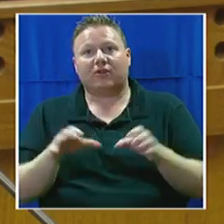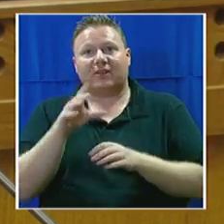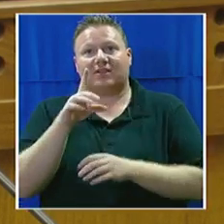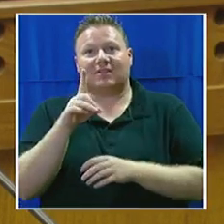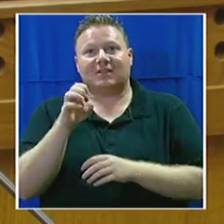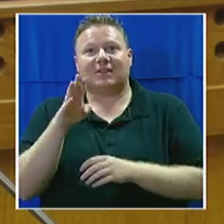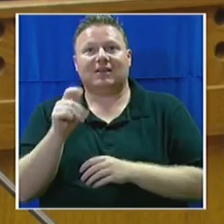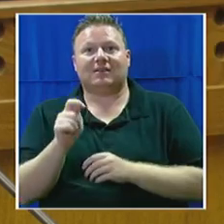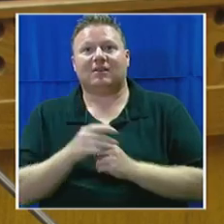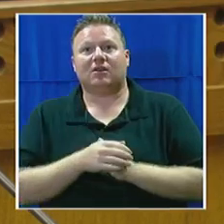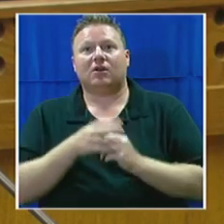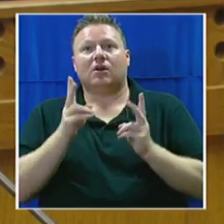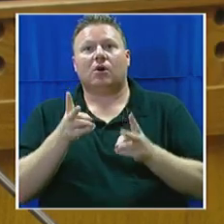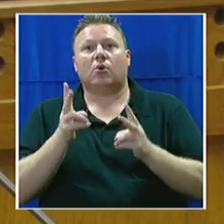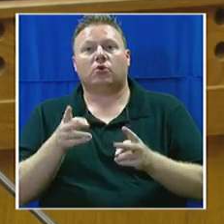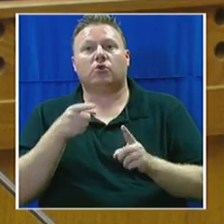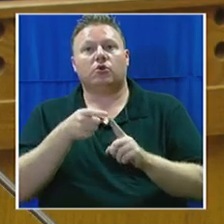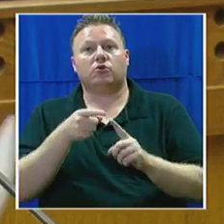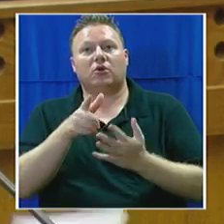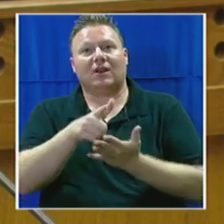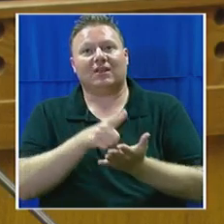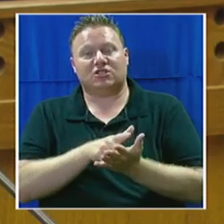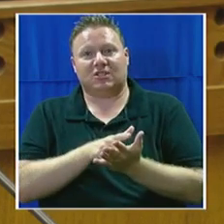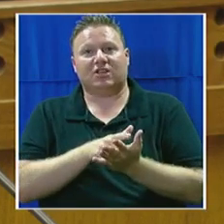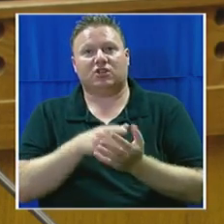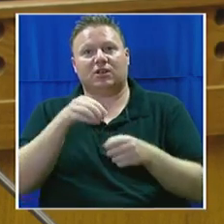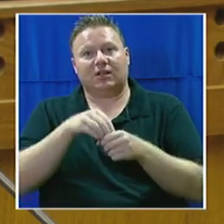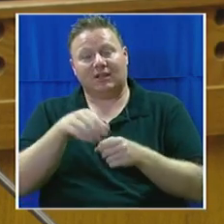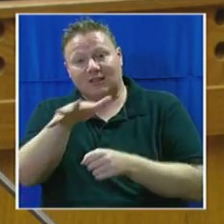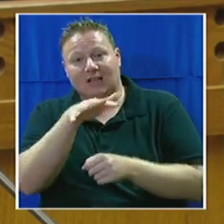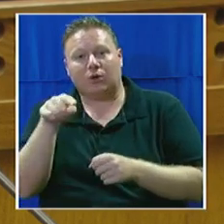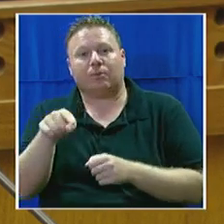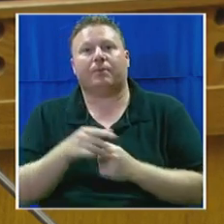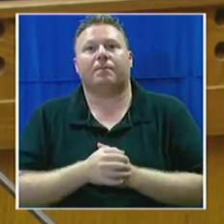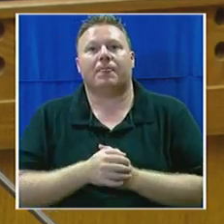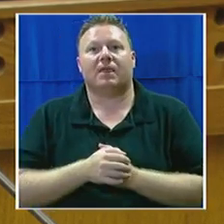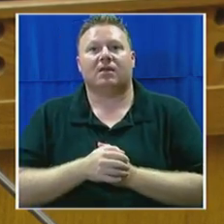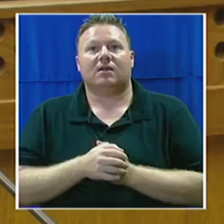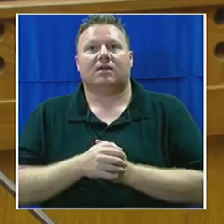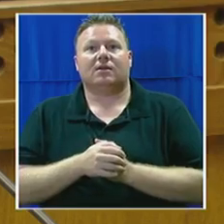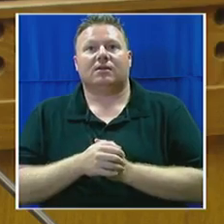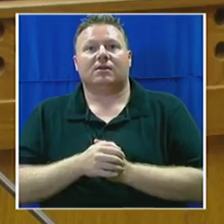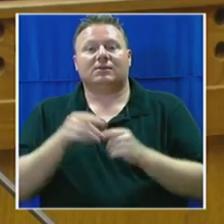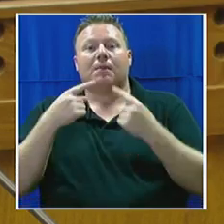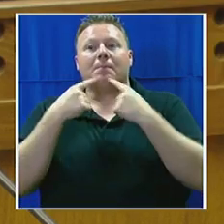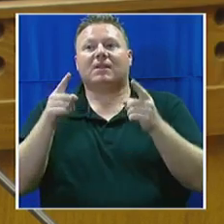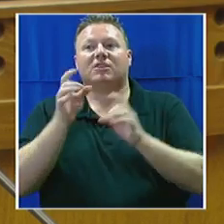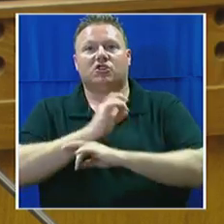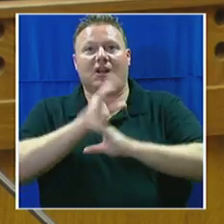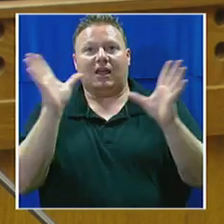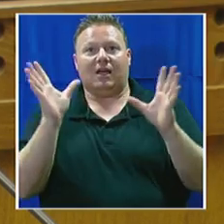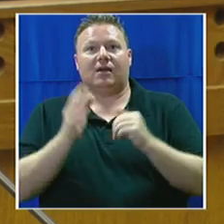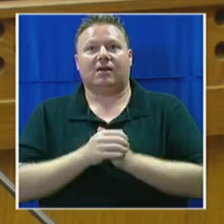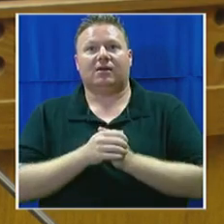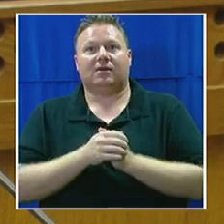also be issued to relevant legislation in this regard. This is a very clear, unequivocal message that this